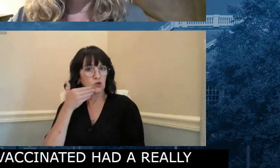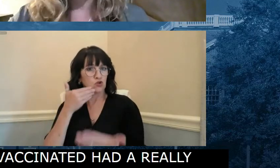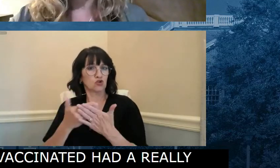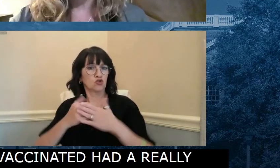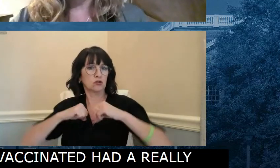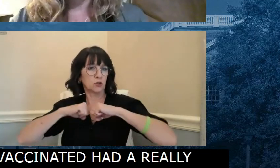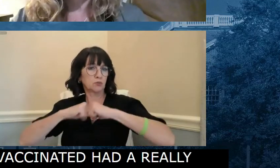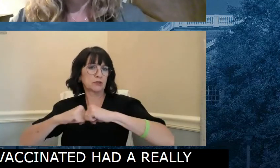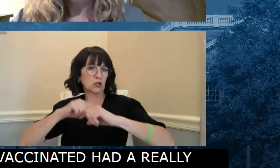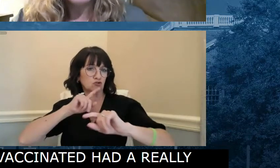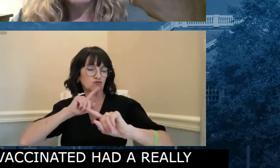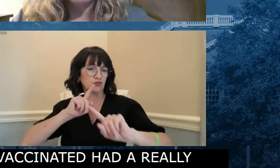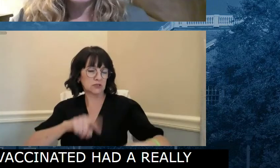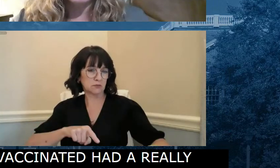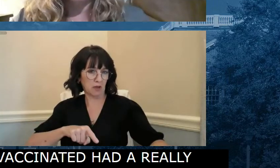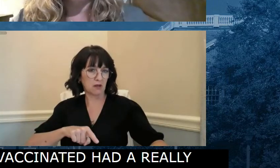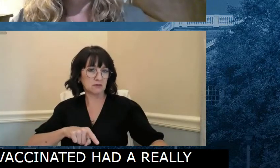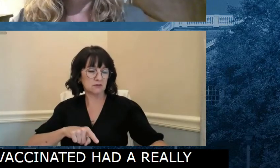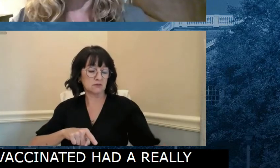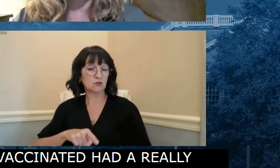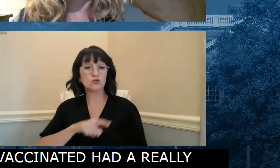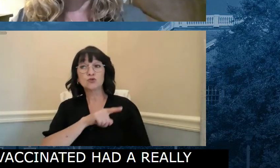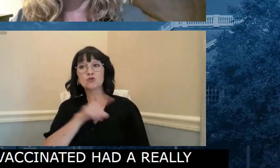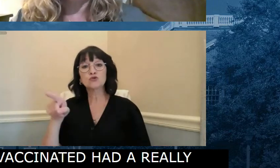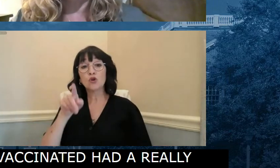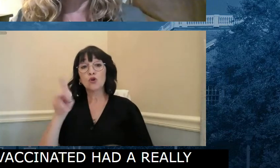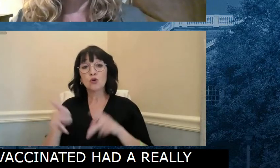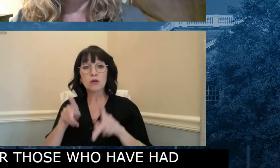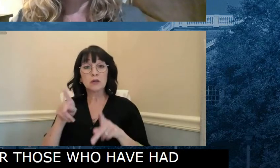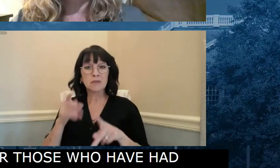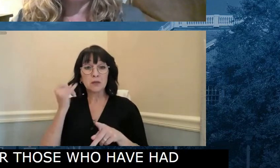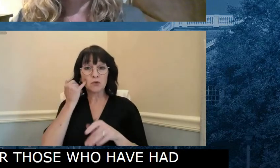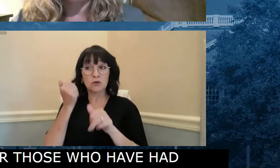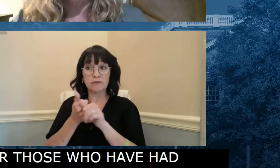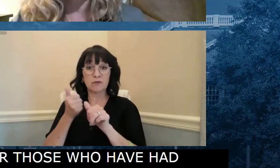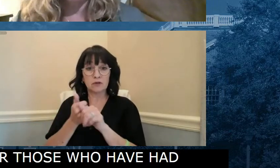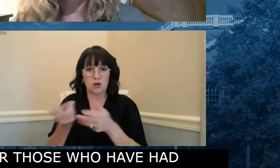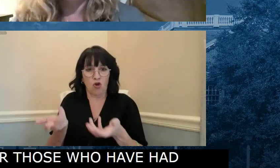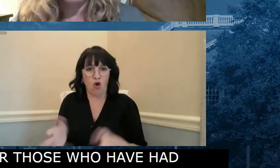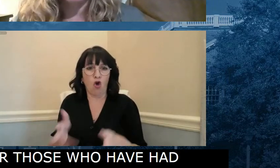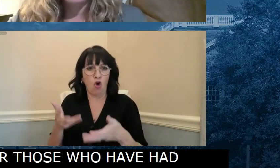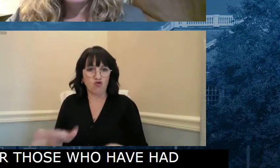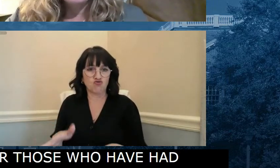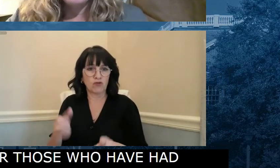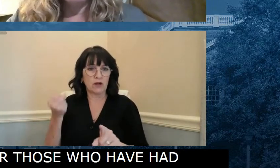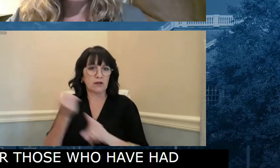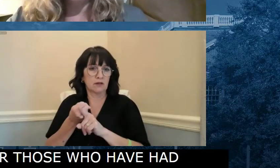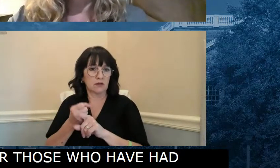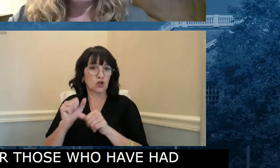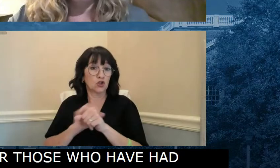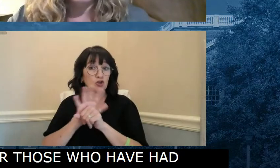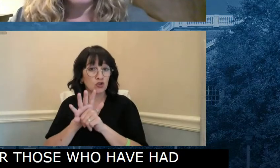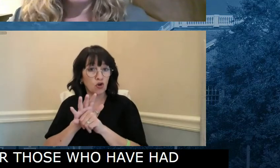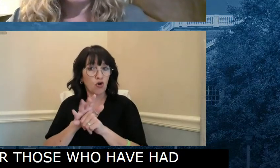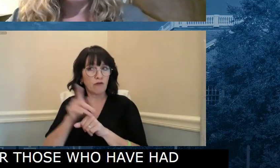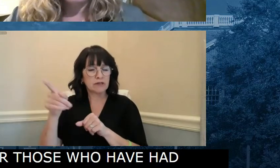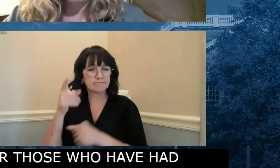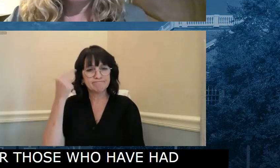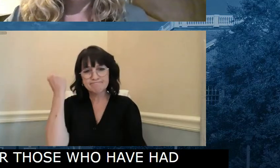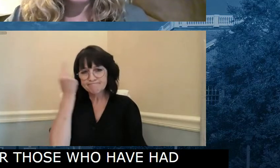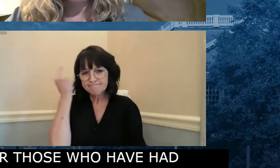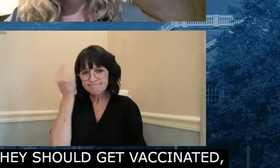for those who have had COVID-19 and are questioning whether they should get vaccinated, yes, you should. But the good news